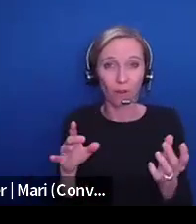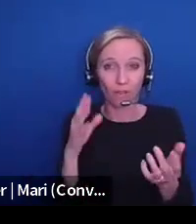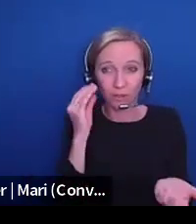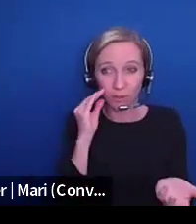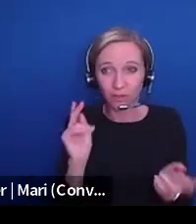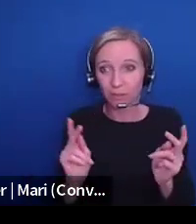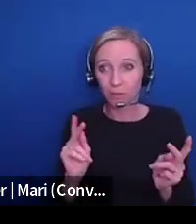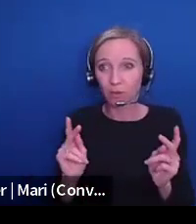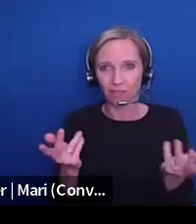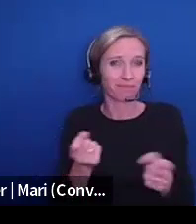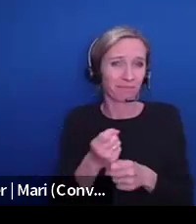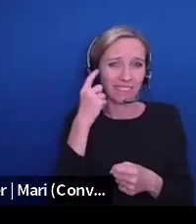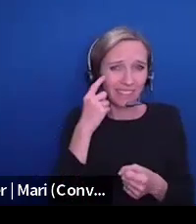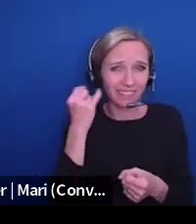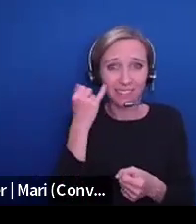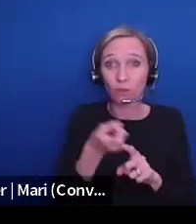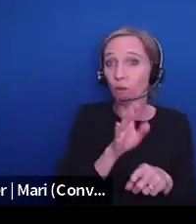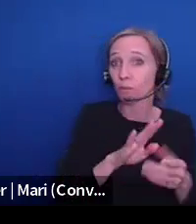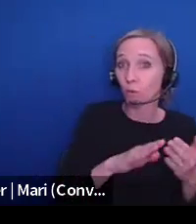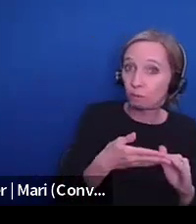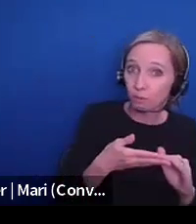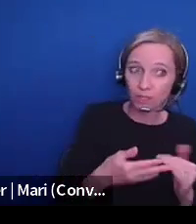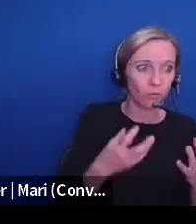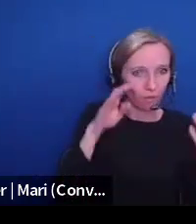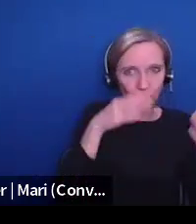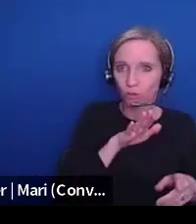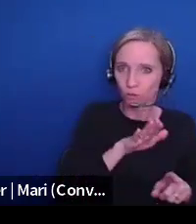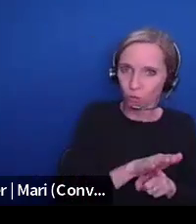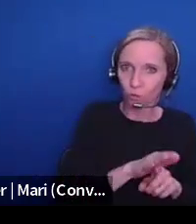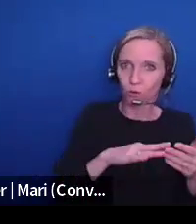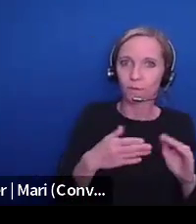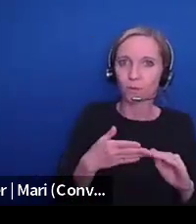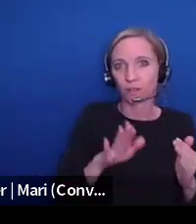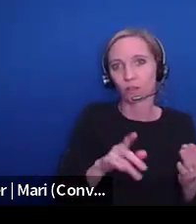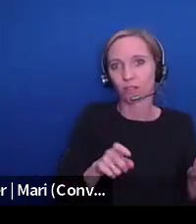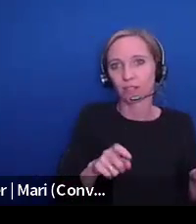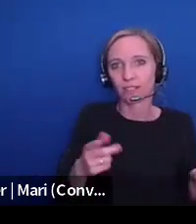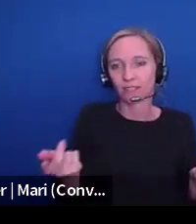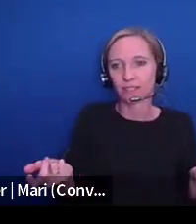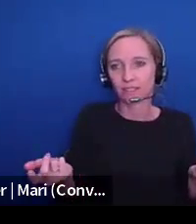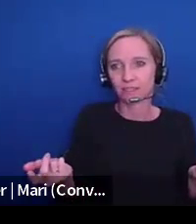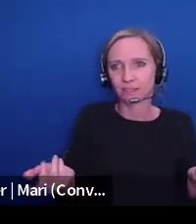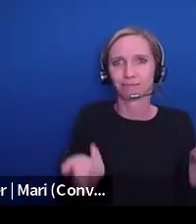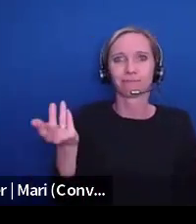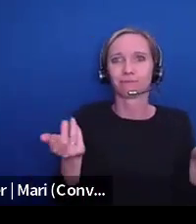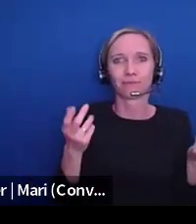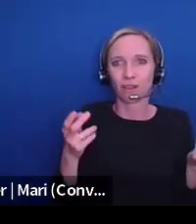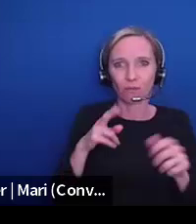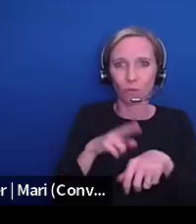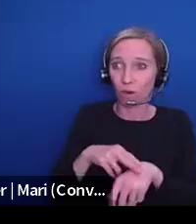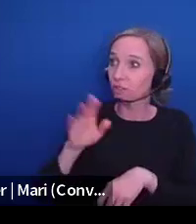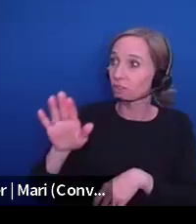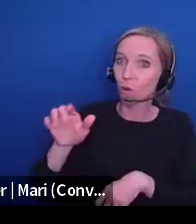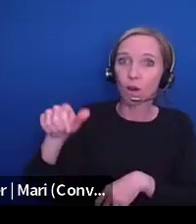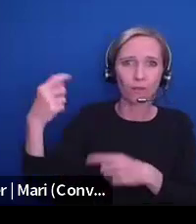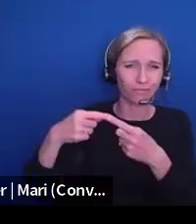were just like, it makes sense. Like if you're from a community, you want to focus on your needs. It's like, because like whatever the other person